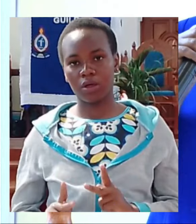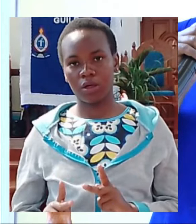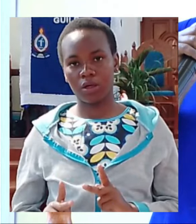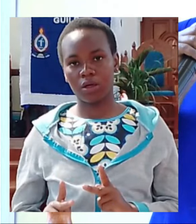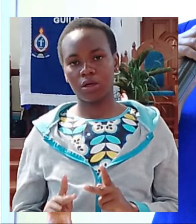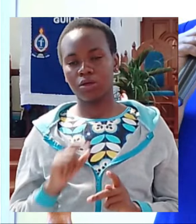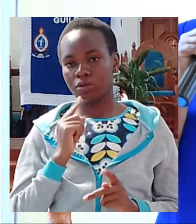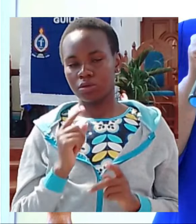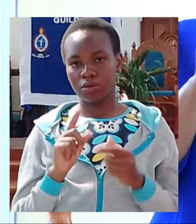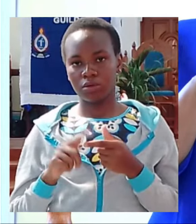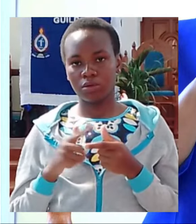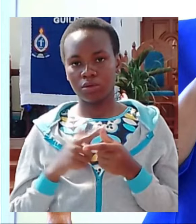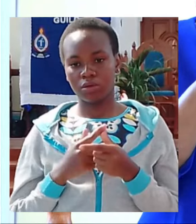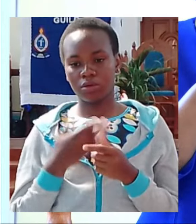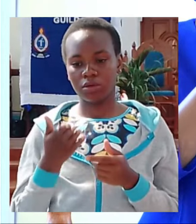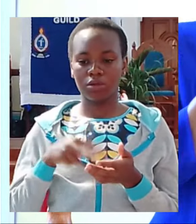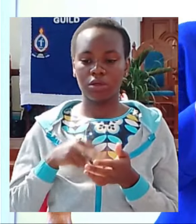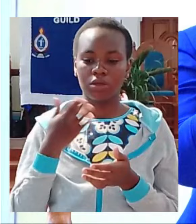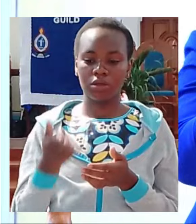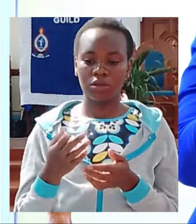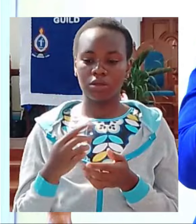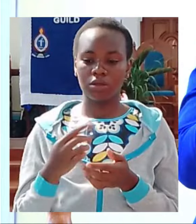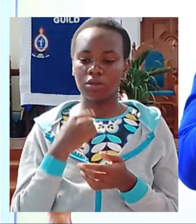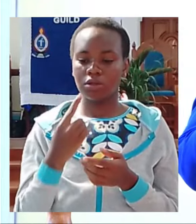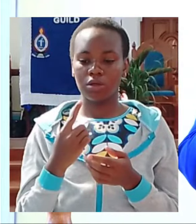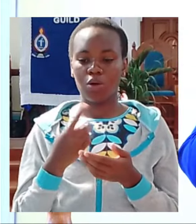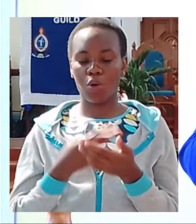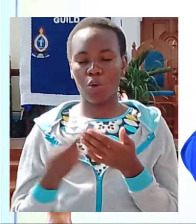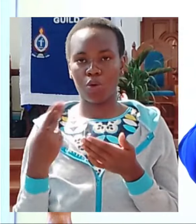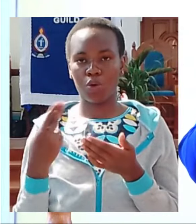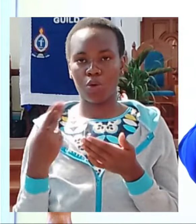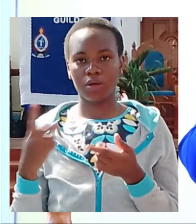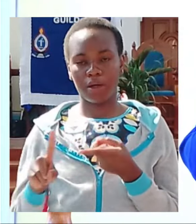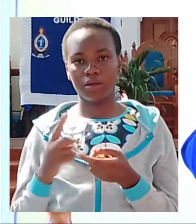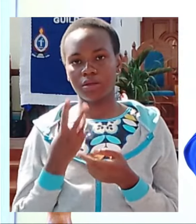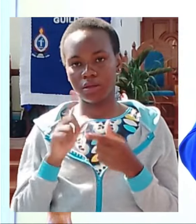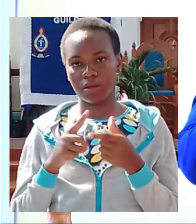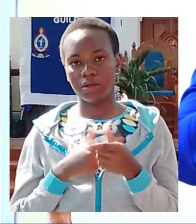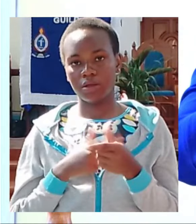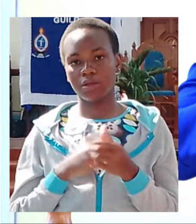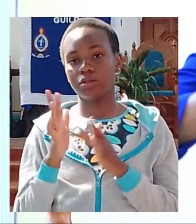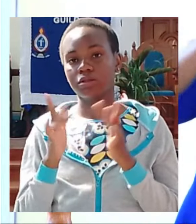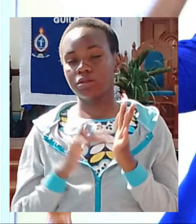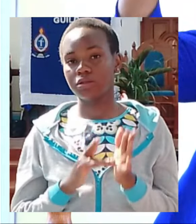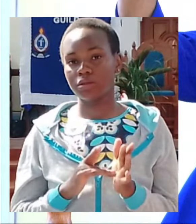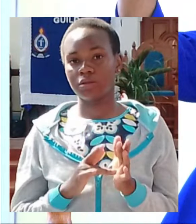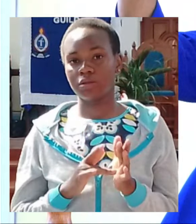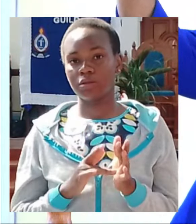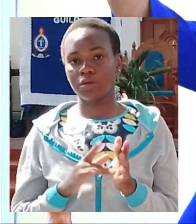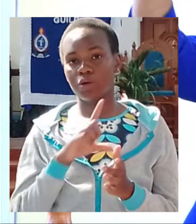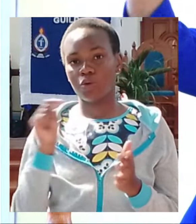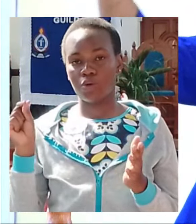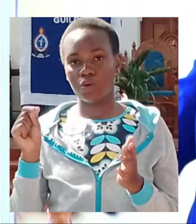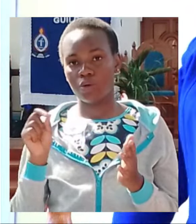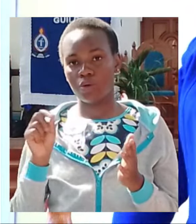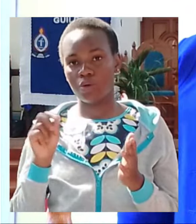not one, who can stand before God and say, I am holy. But then Jesus said, as he was going up, as he